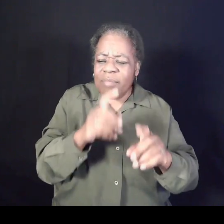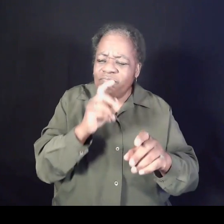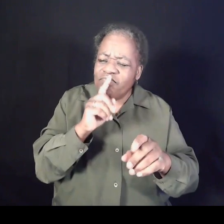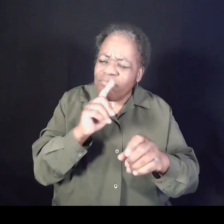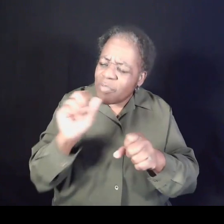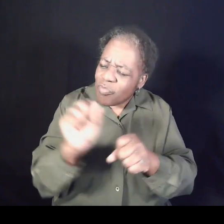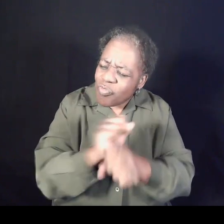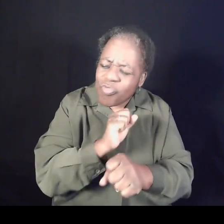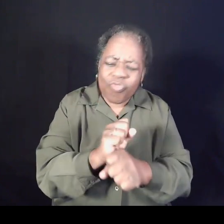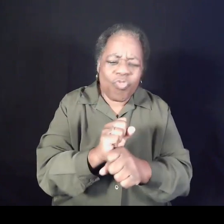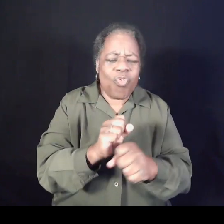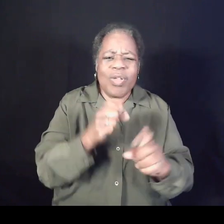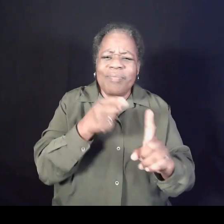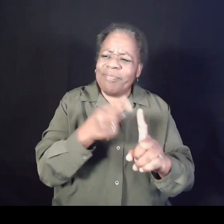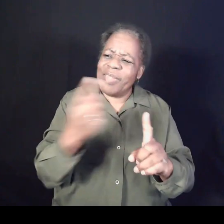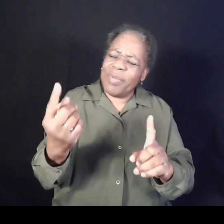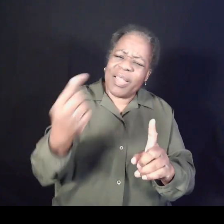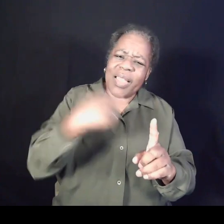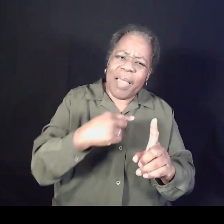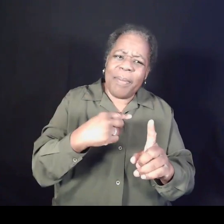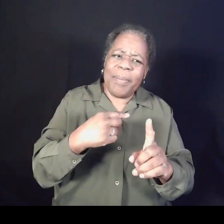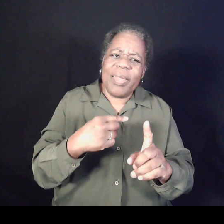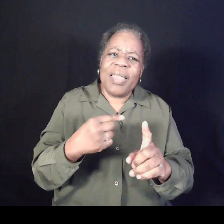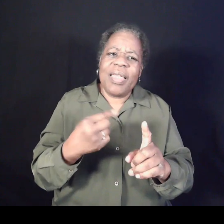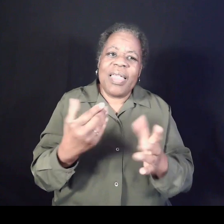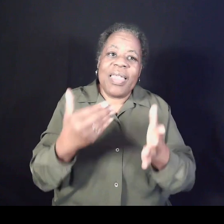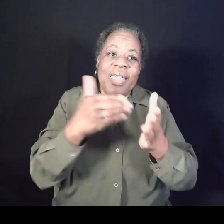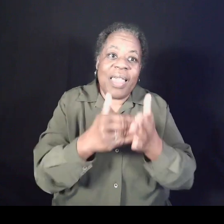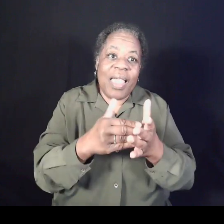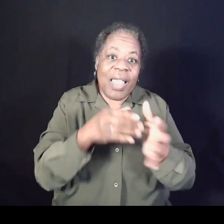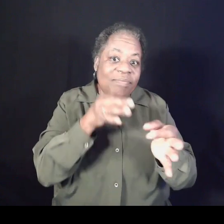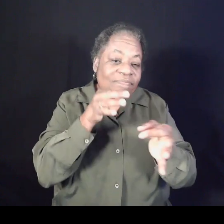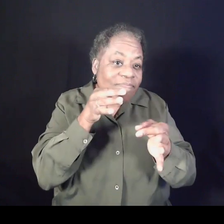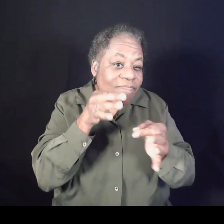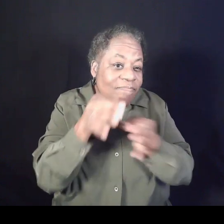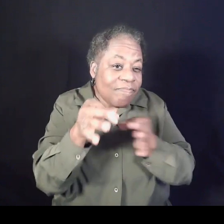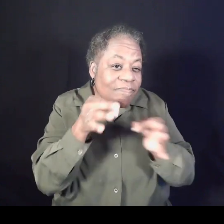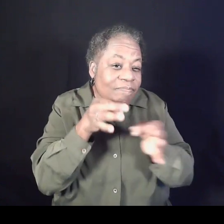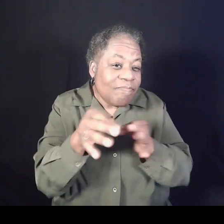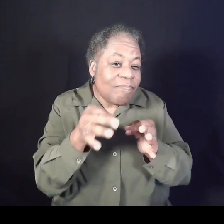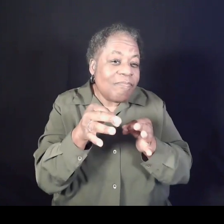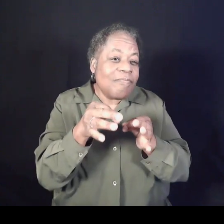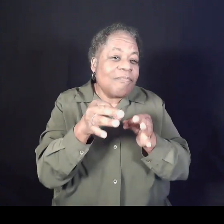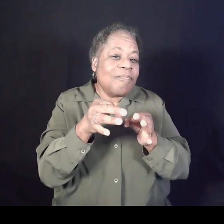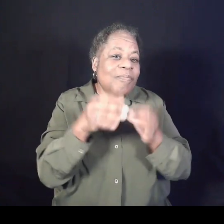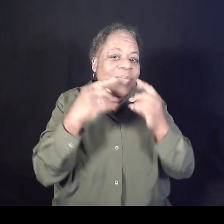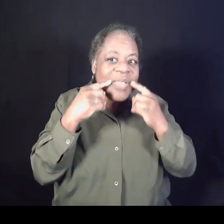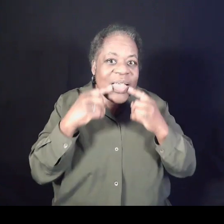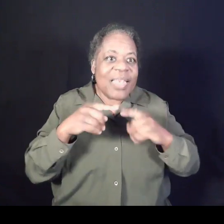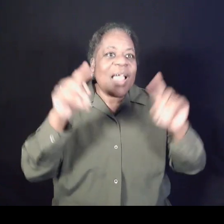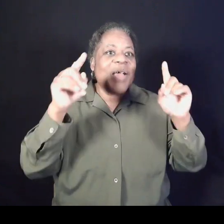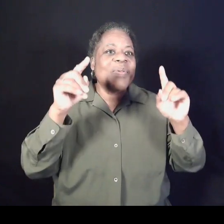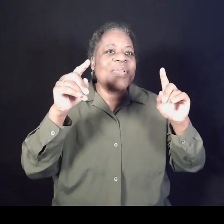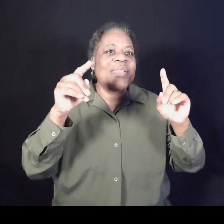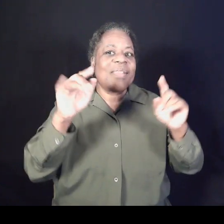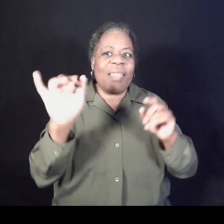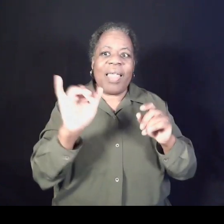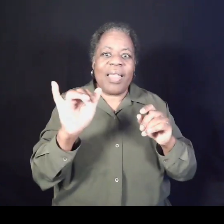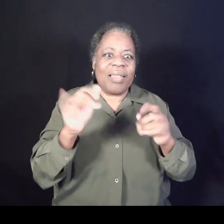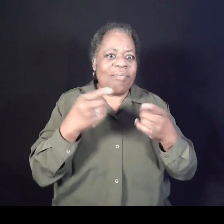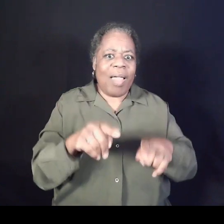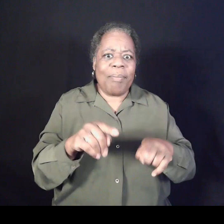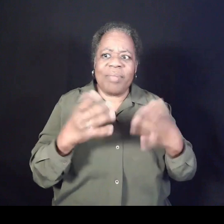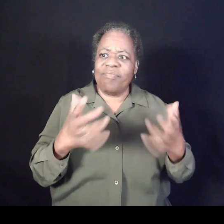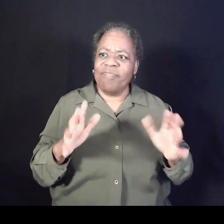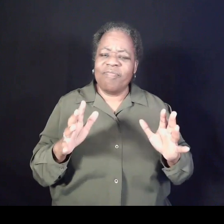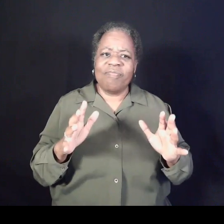come that he once again reports to that prophetic future tense, announcing it as if it's already happened.